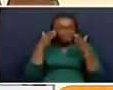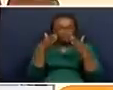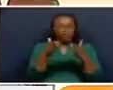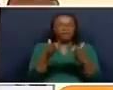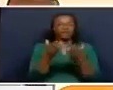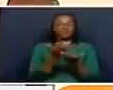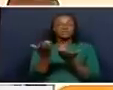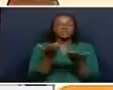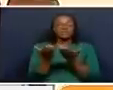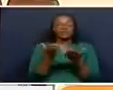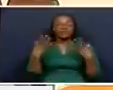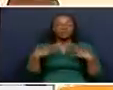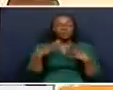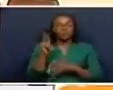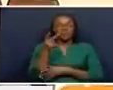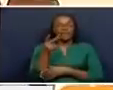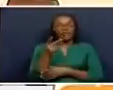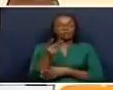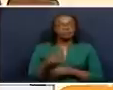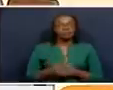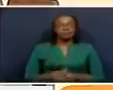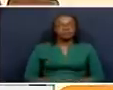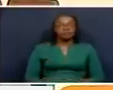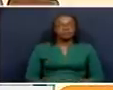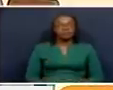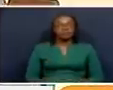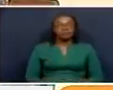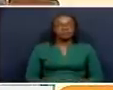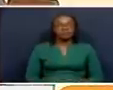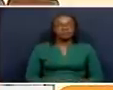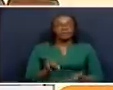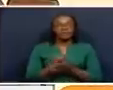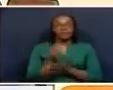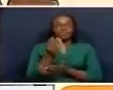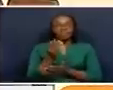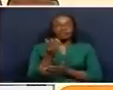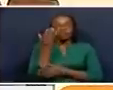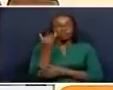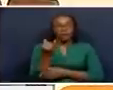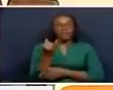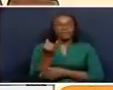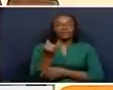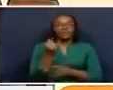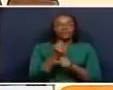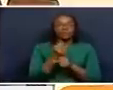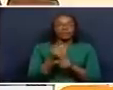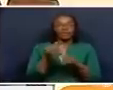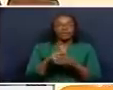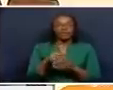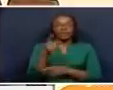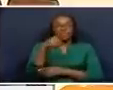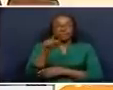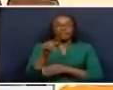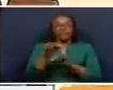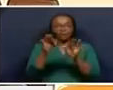if they are convinced that it was conducted in a free and proper environment as contemplated by the law, then they